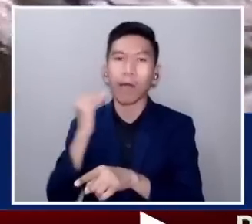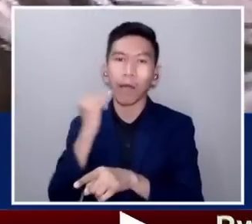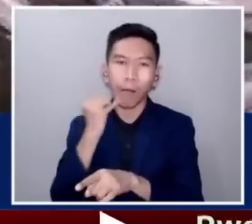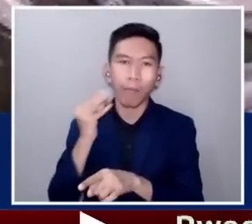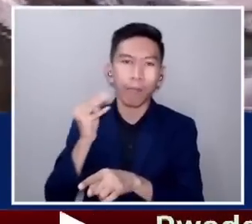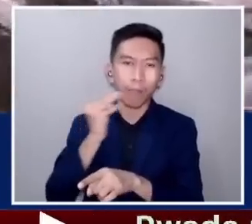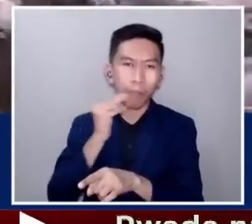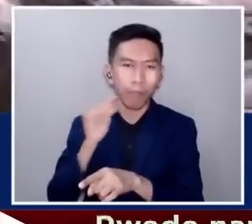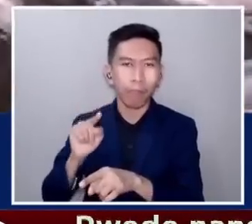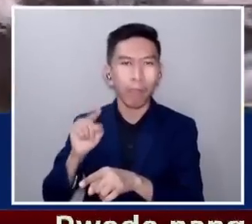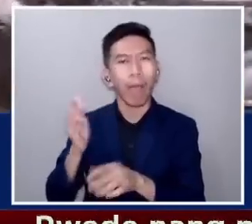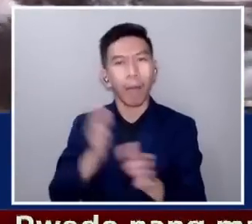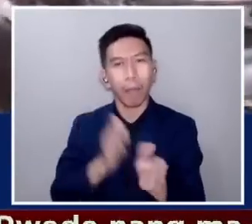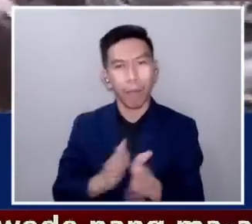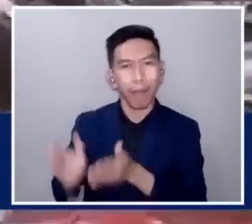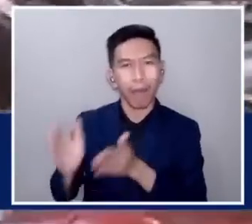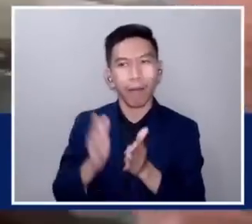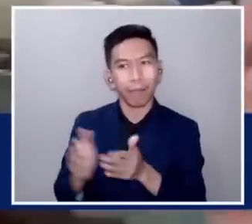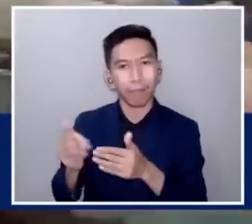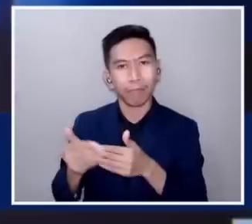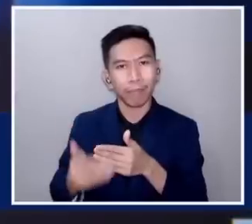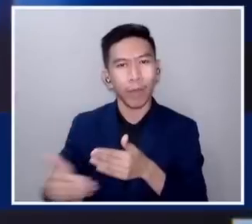ang mga tao at ekonomiya.